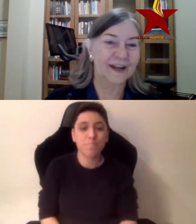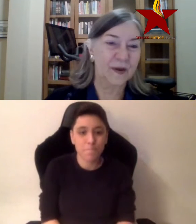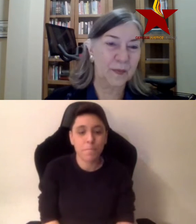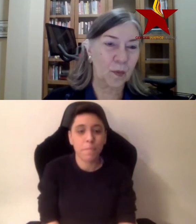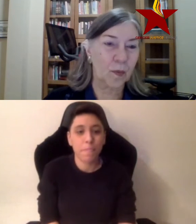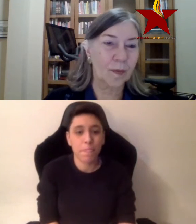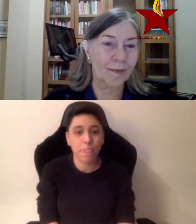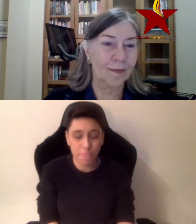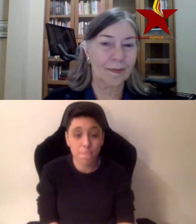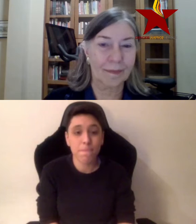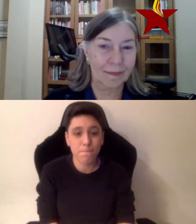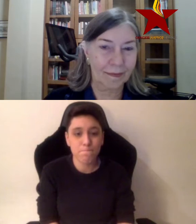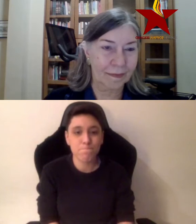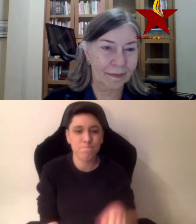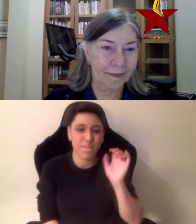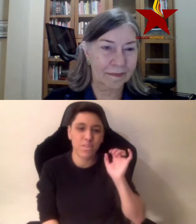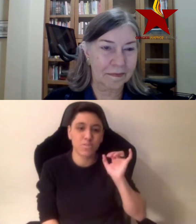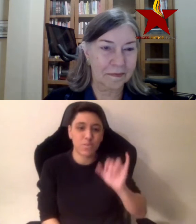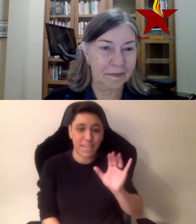Dr.